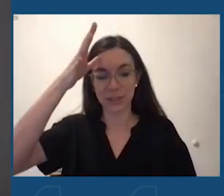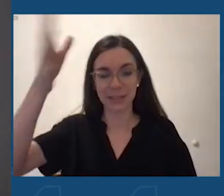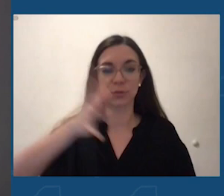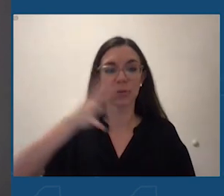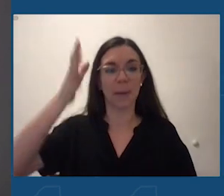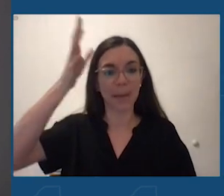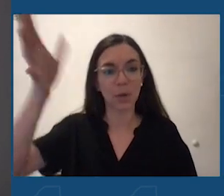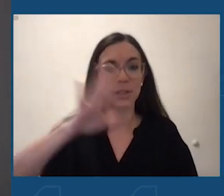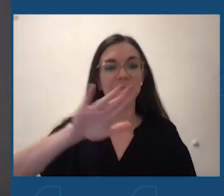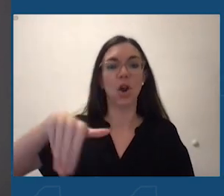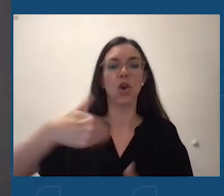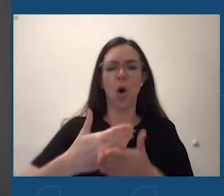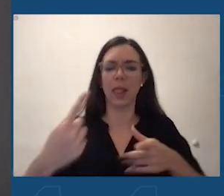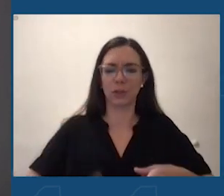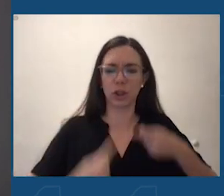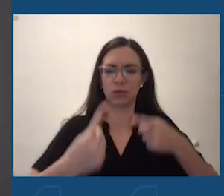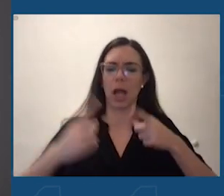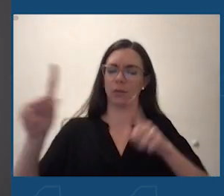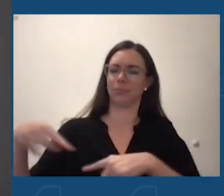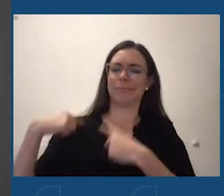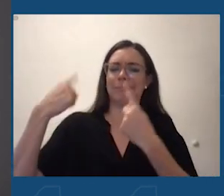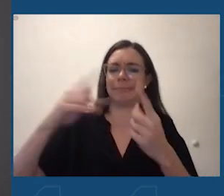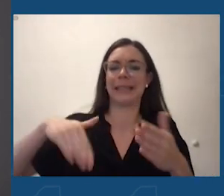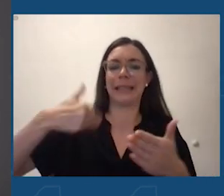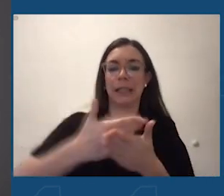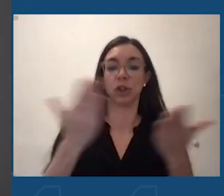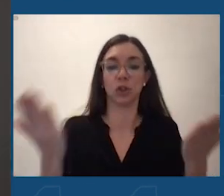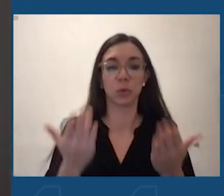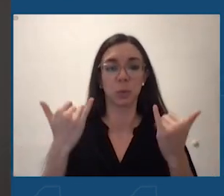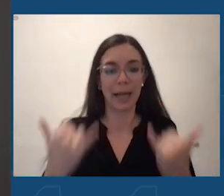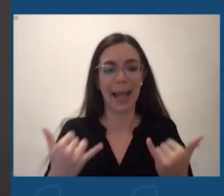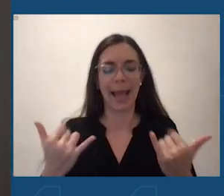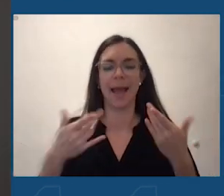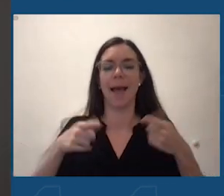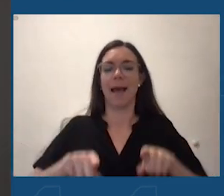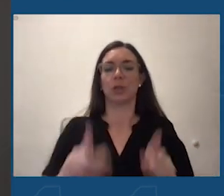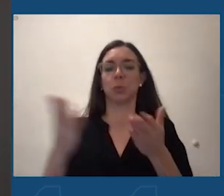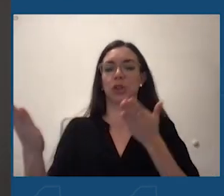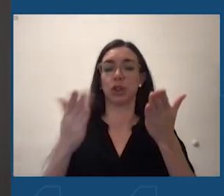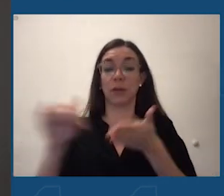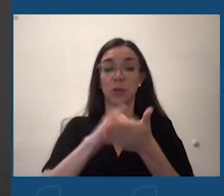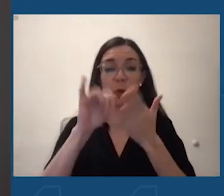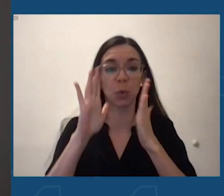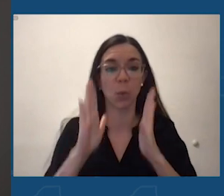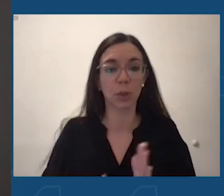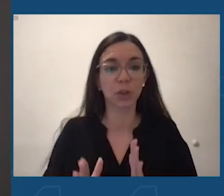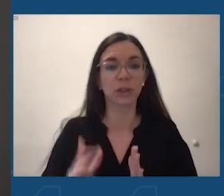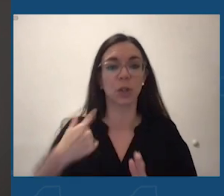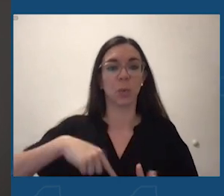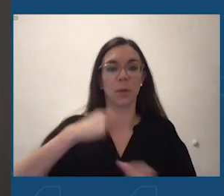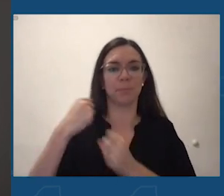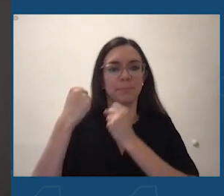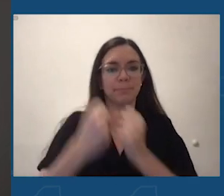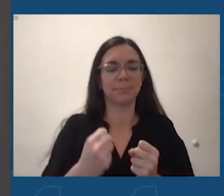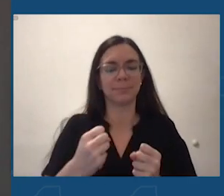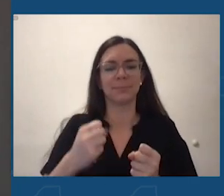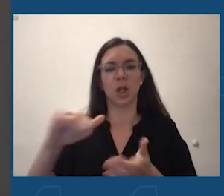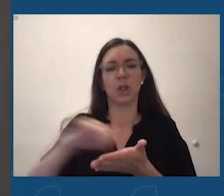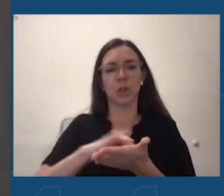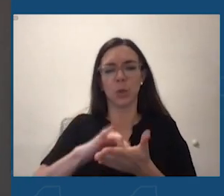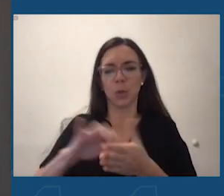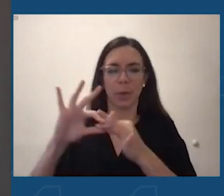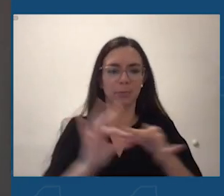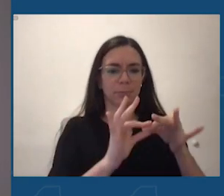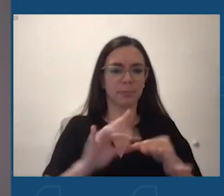all of the struggles that brought us here today as we serve New Yorkers. El vínculo entre Puerto Rico y Nueva York nunca se romperá. We